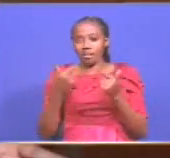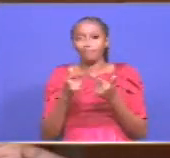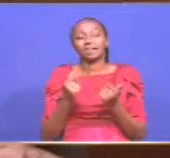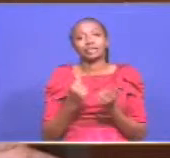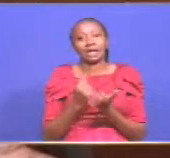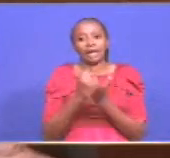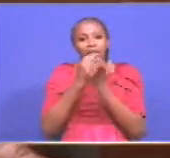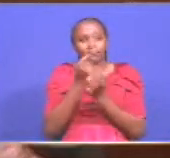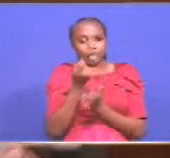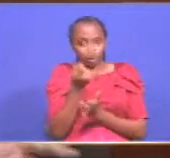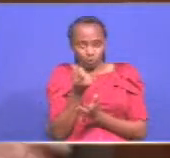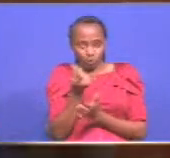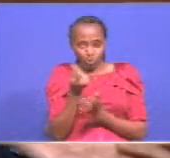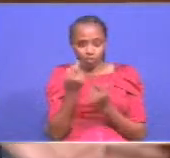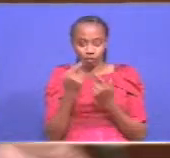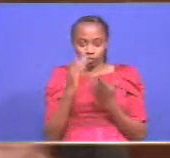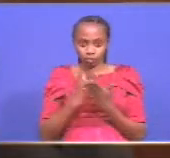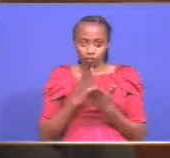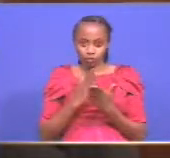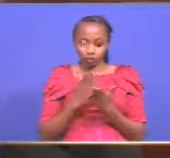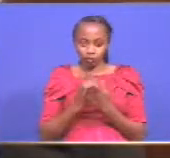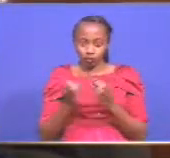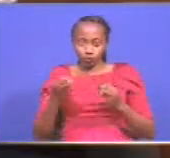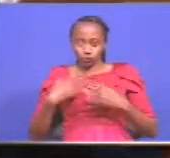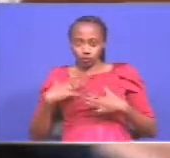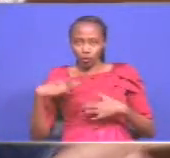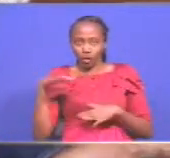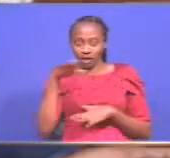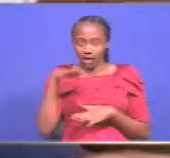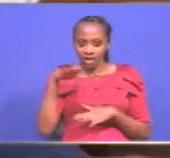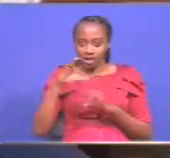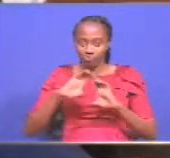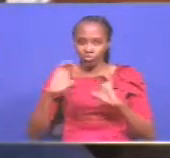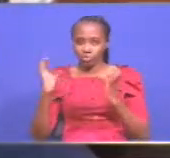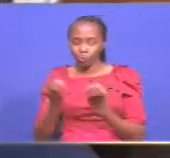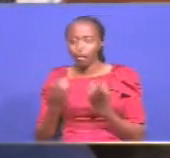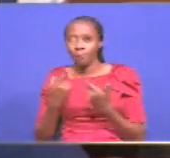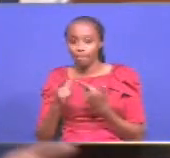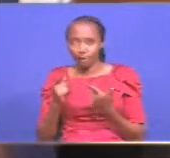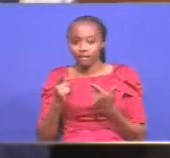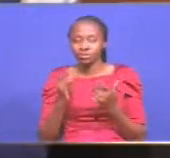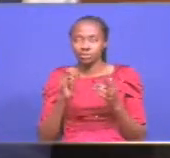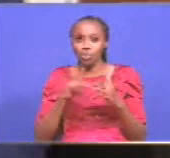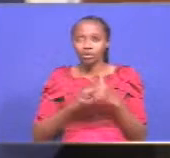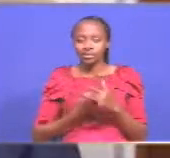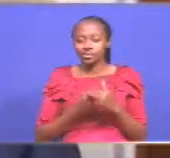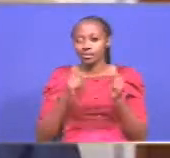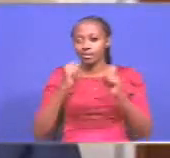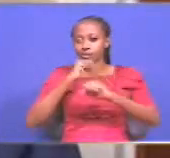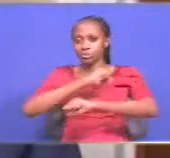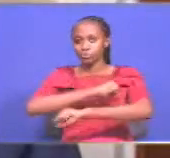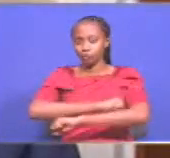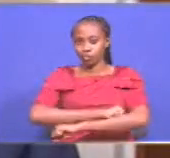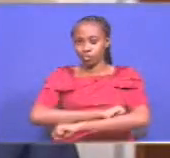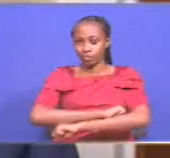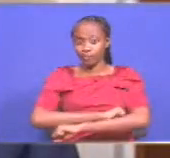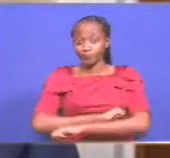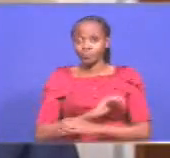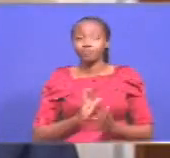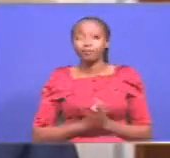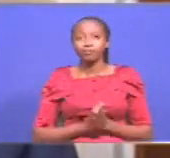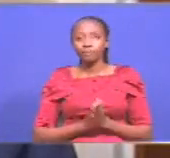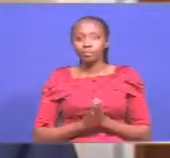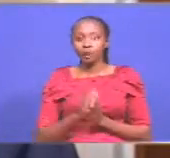transition was not only a shock to the community, but also his ticket to start school. I was admitted for 2